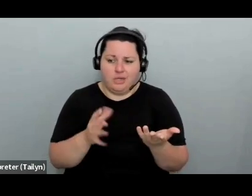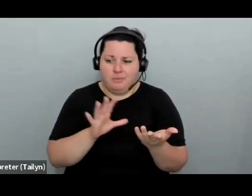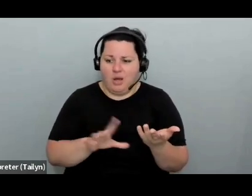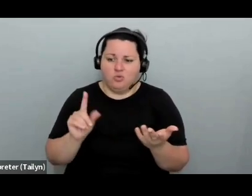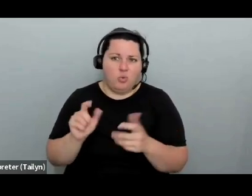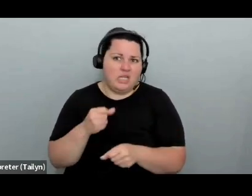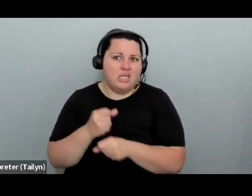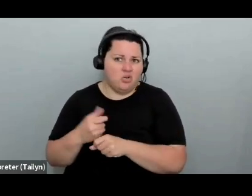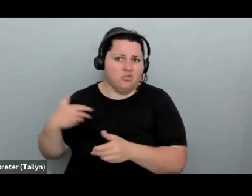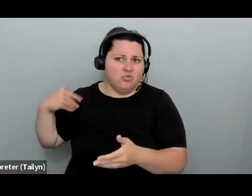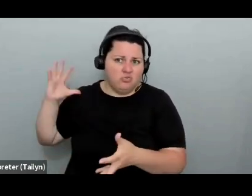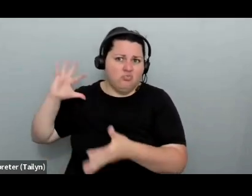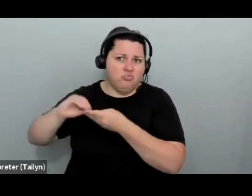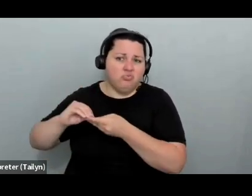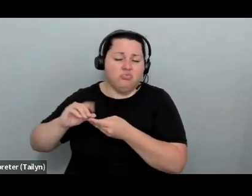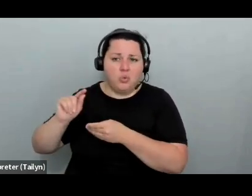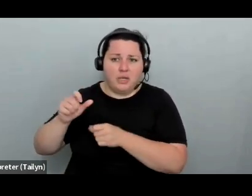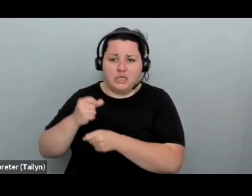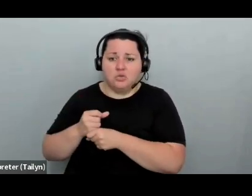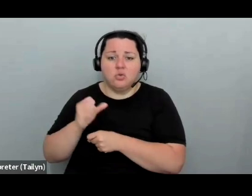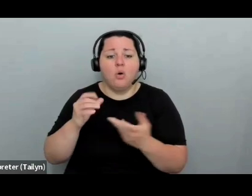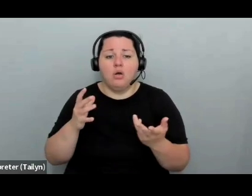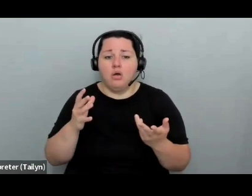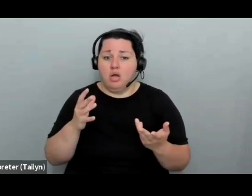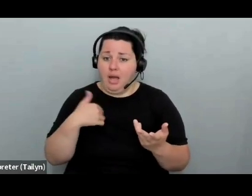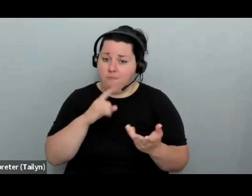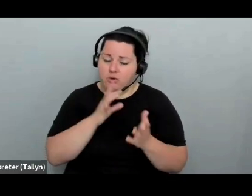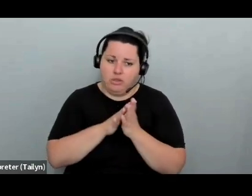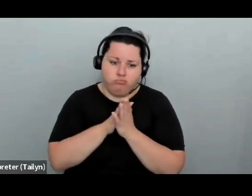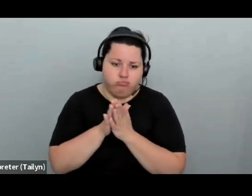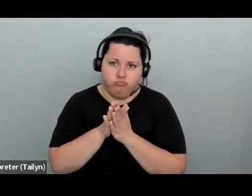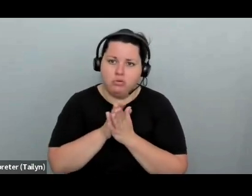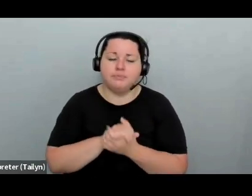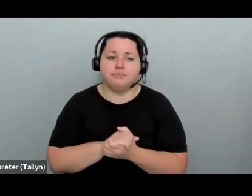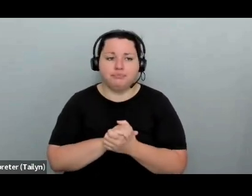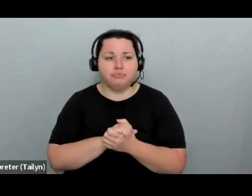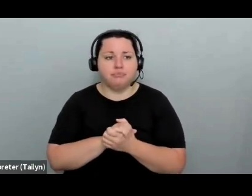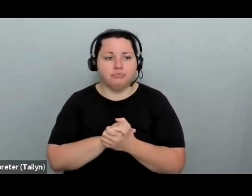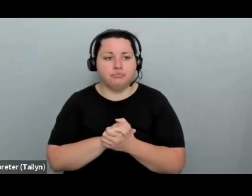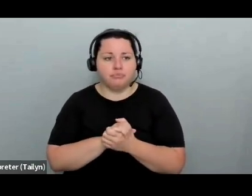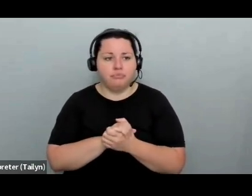20 years. So this is something I'm very, very passionate about.